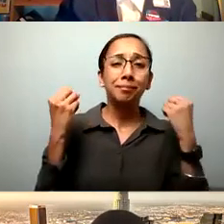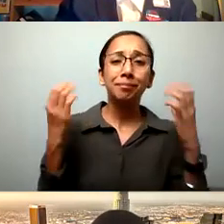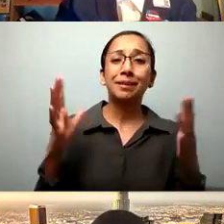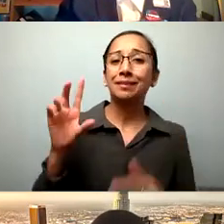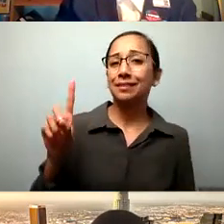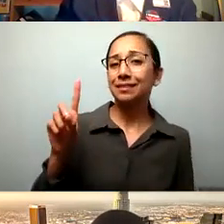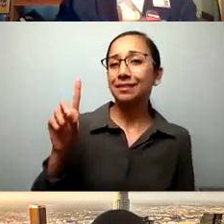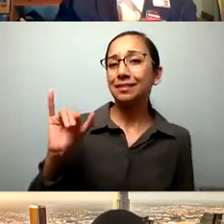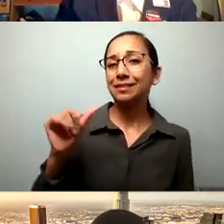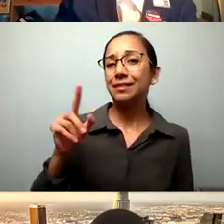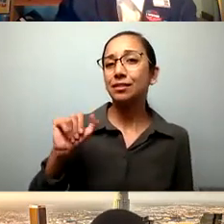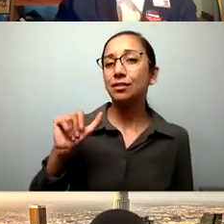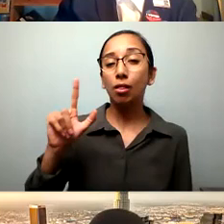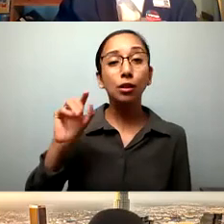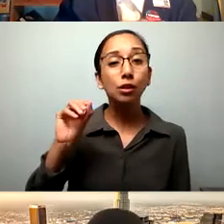use.